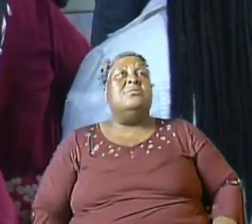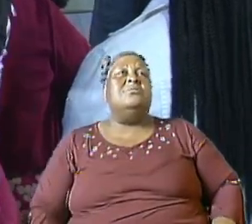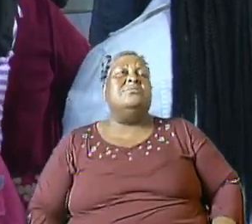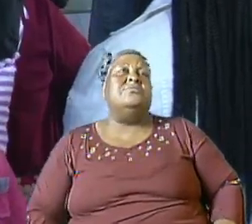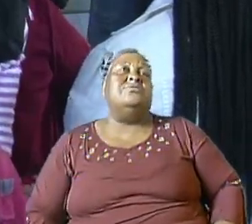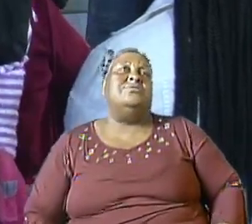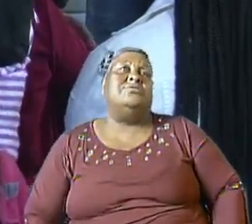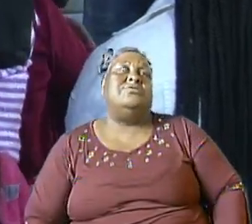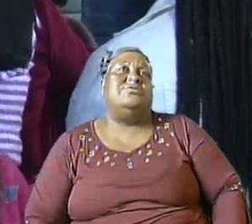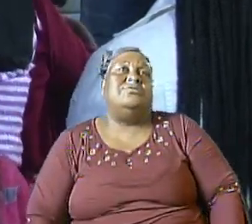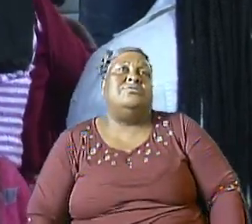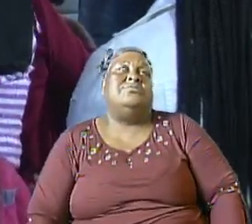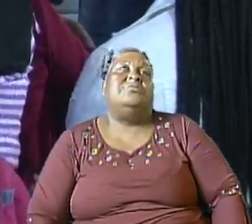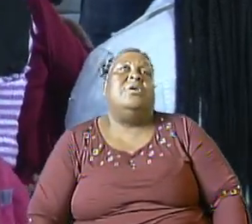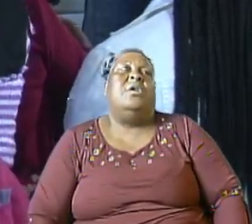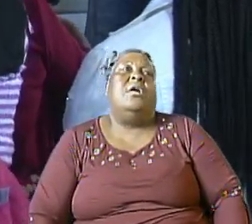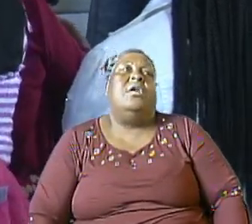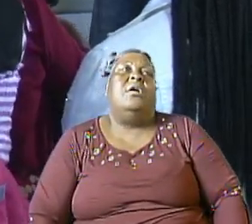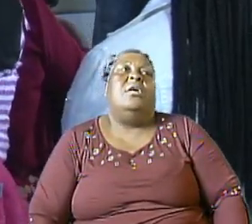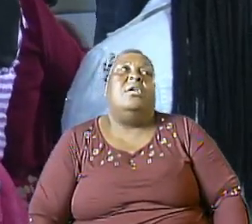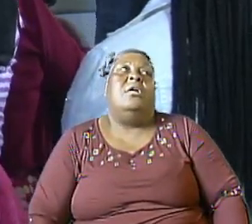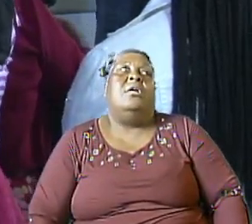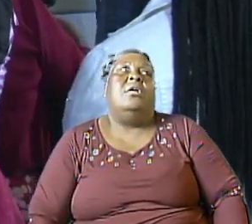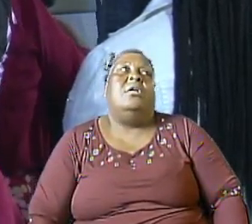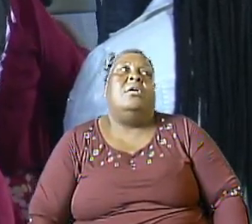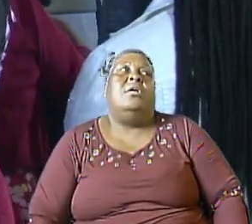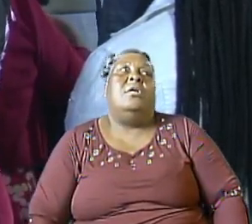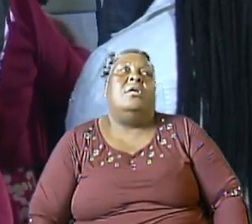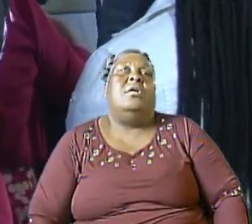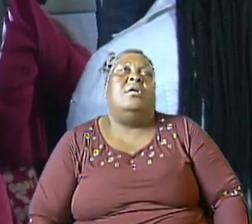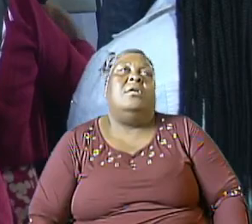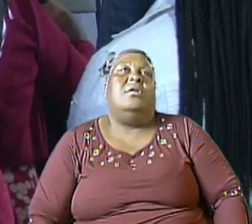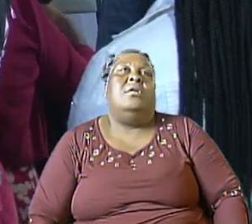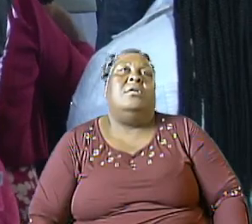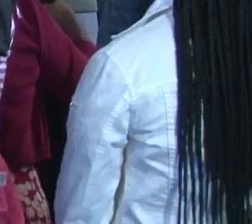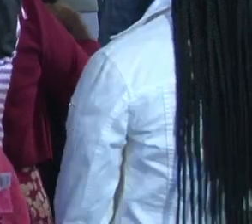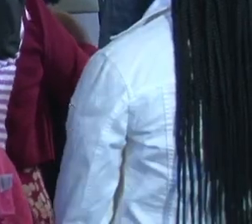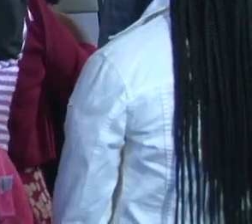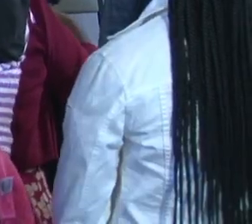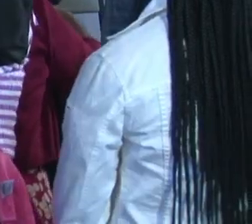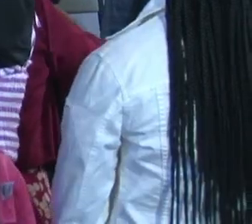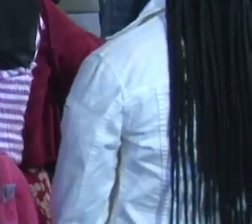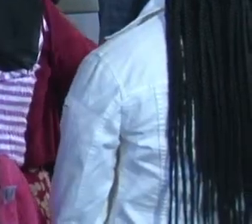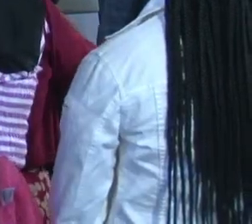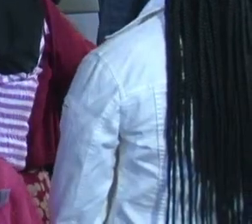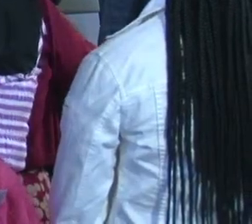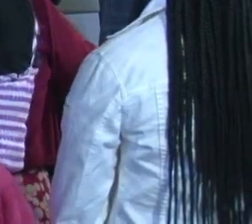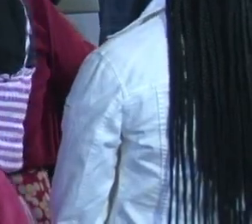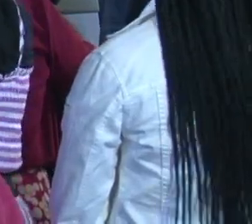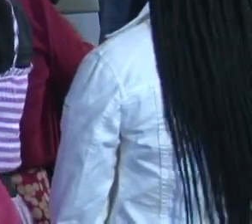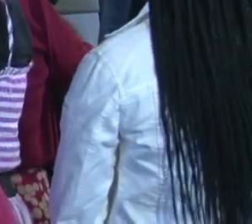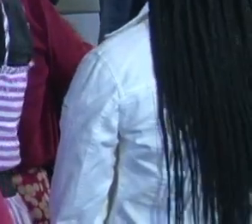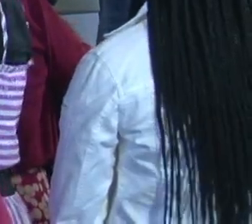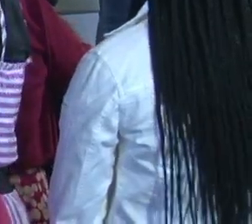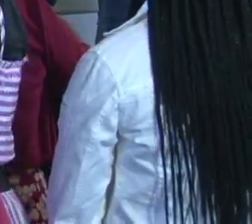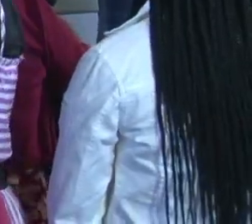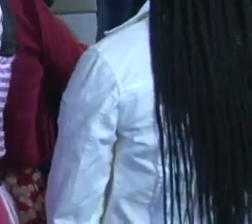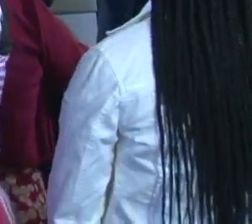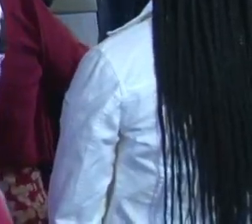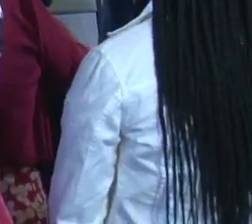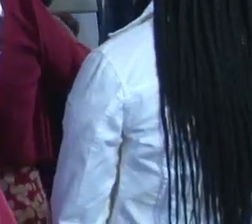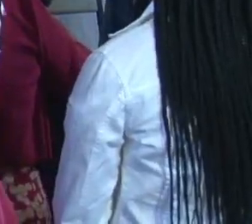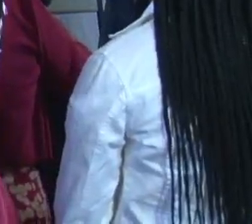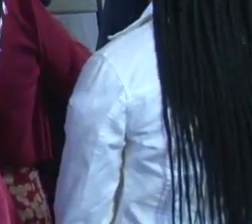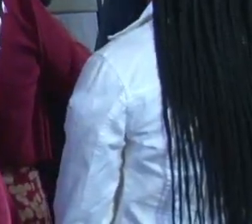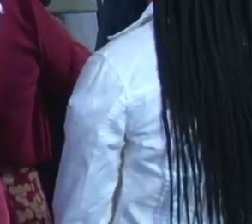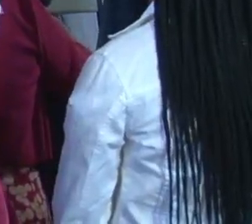Hallelujah, thank you, Jesus. Before I sing the other verse, we have persons at the altar. We have a lot of saints in the congregation. We just need a little backup